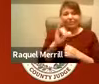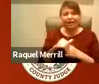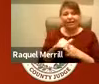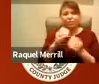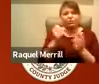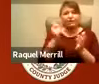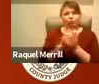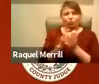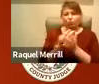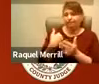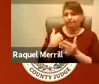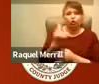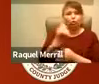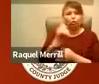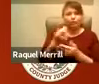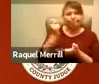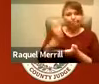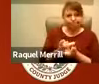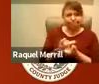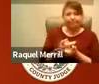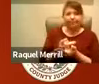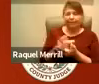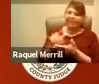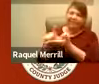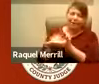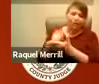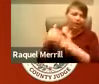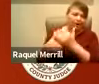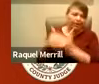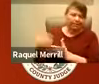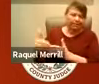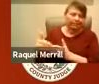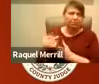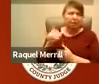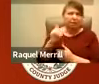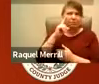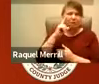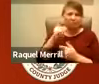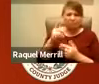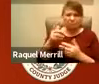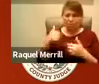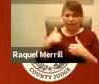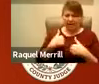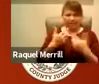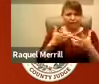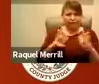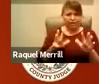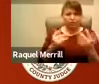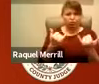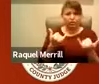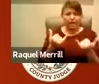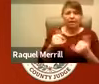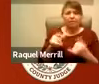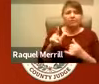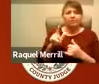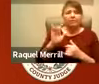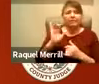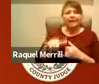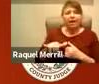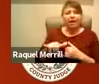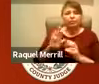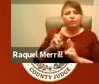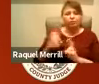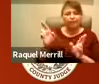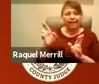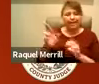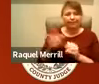approved Tuesday, but it was going through a legal process. But I believe that by the time that I finish this presentation today, I think